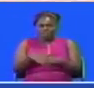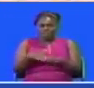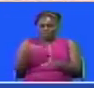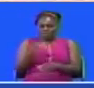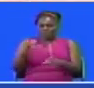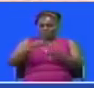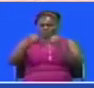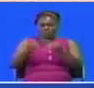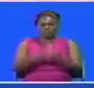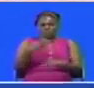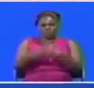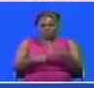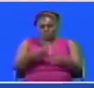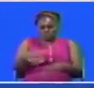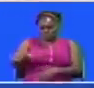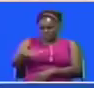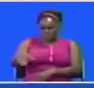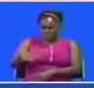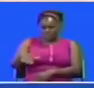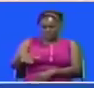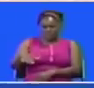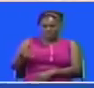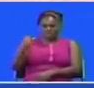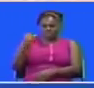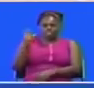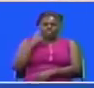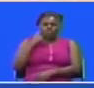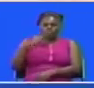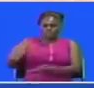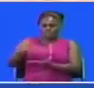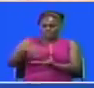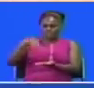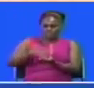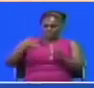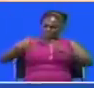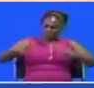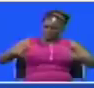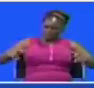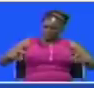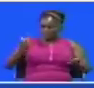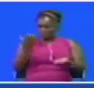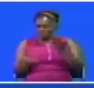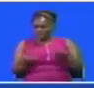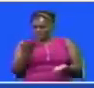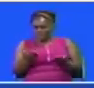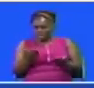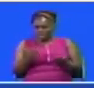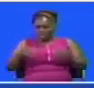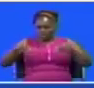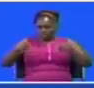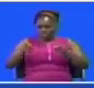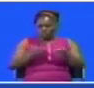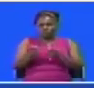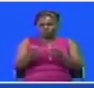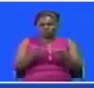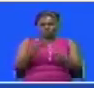society's processing facility at the Radat shopping center. Here it is inspected and weighed. Strict quality controls involve